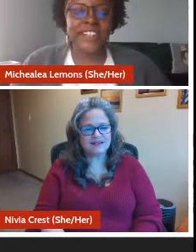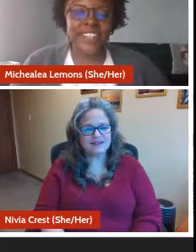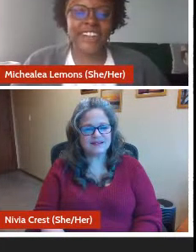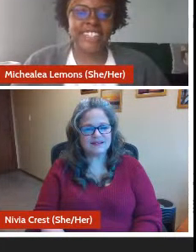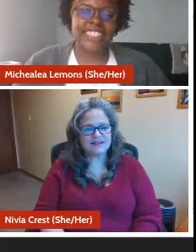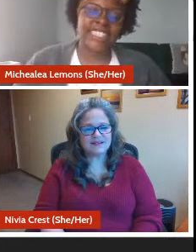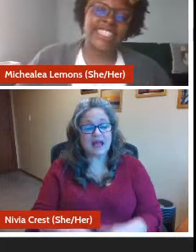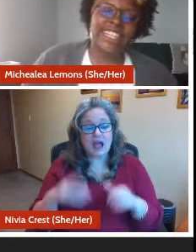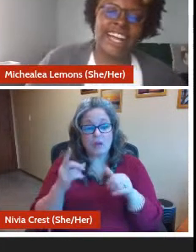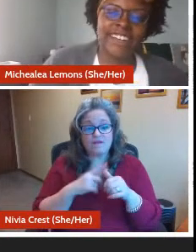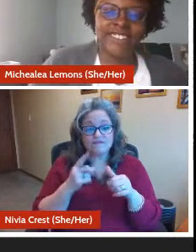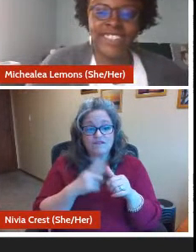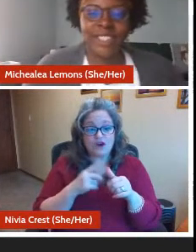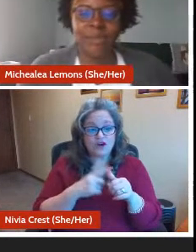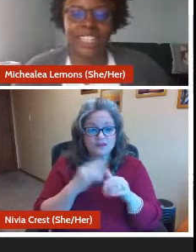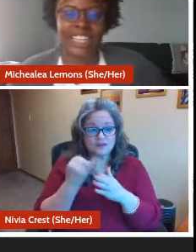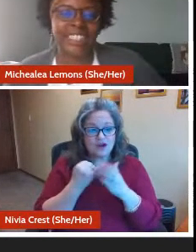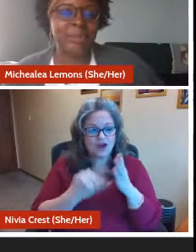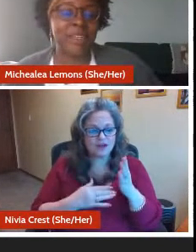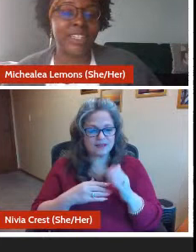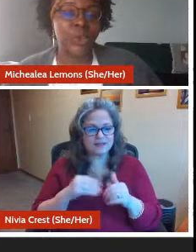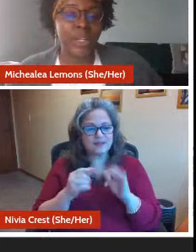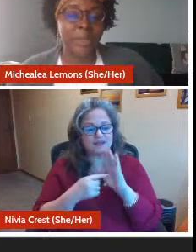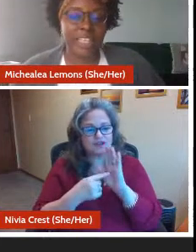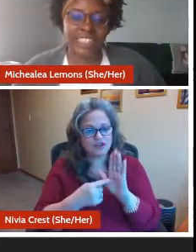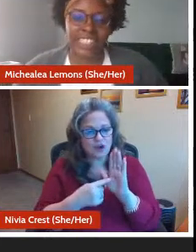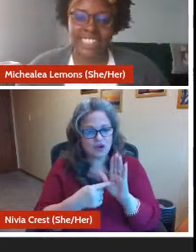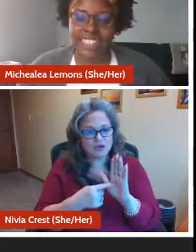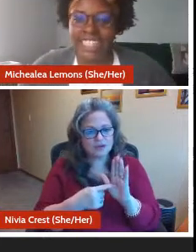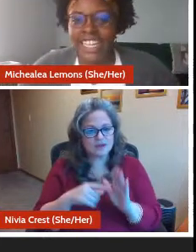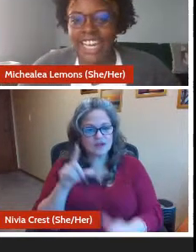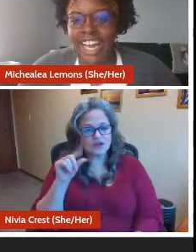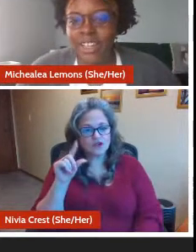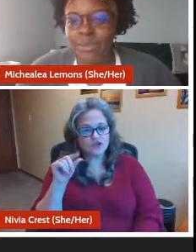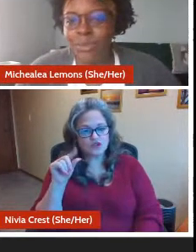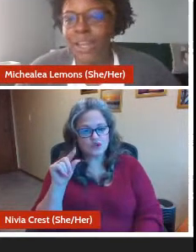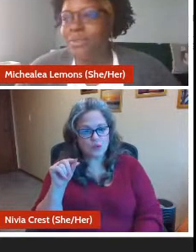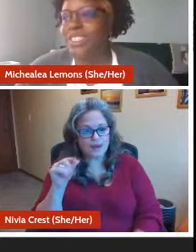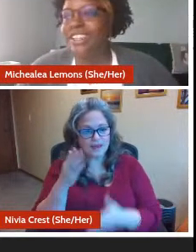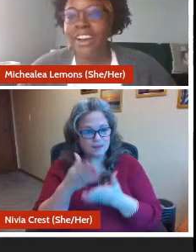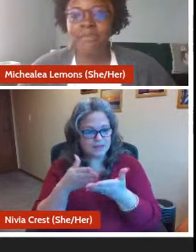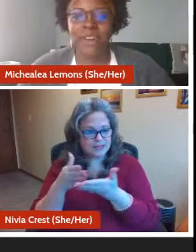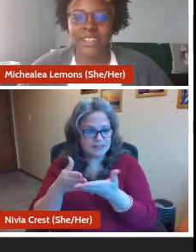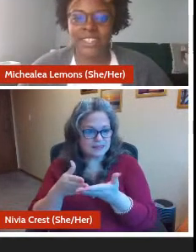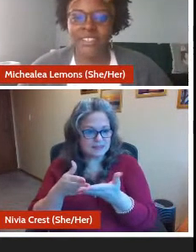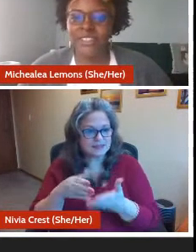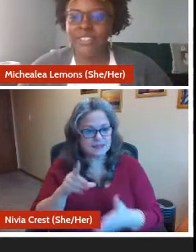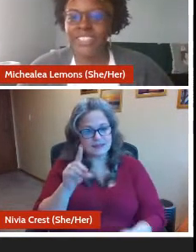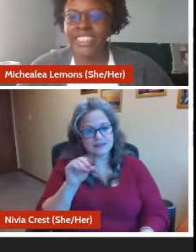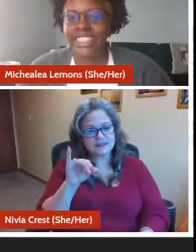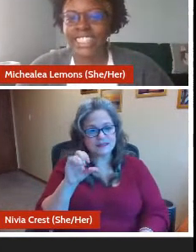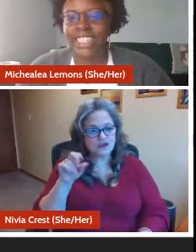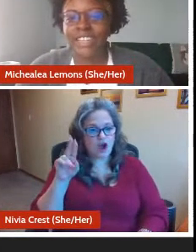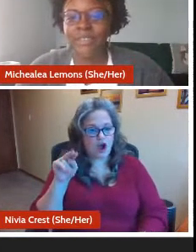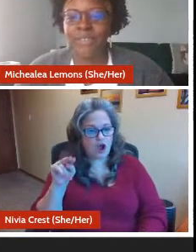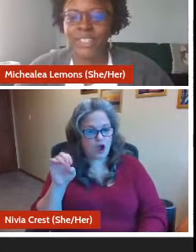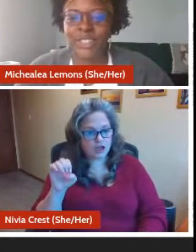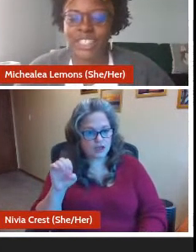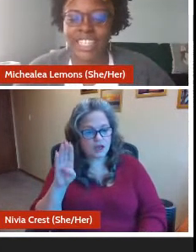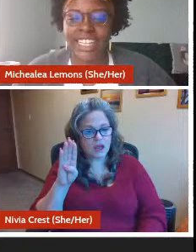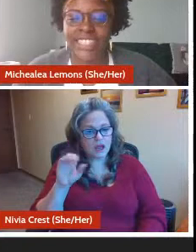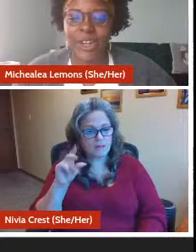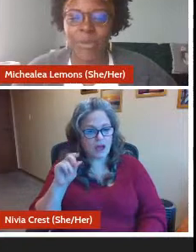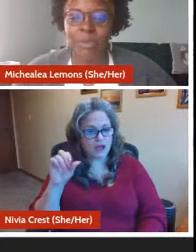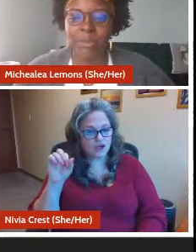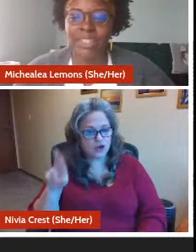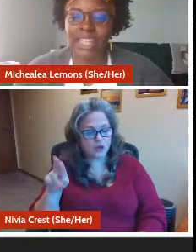Our first artist displayed, submitted 20 pieces. Dion Vonner was recently